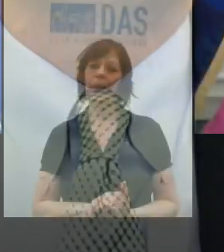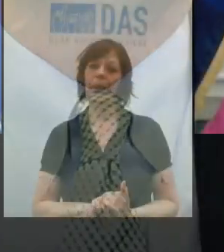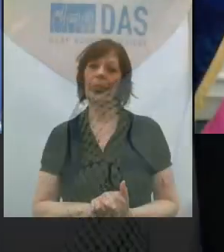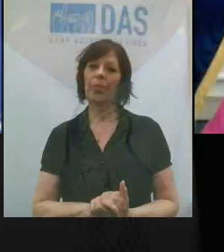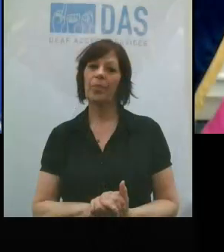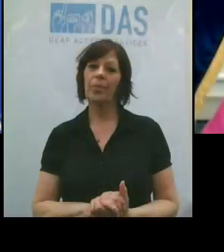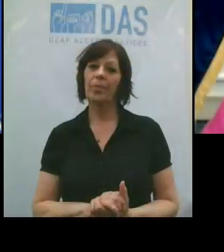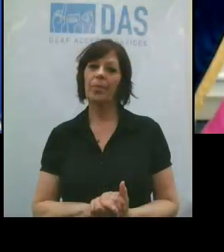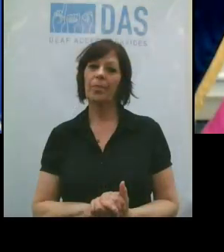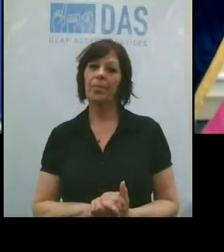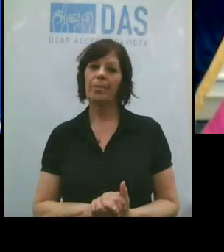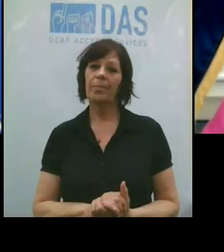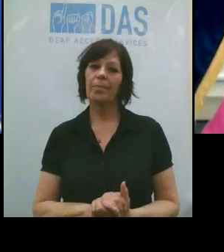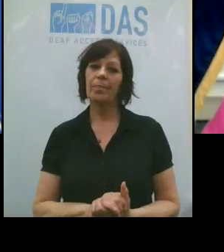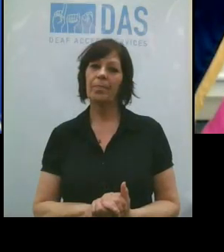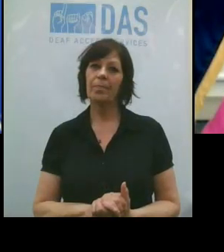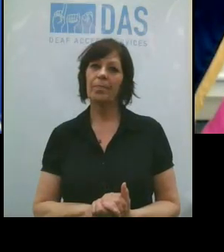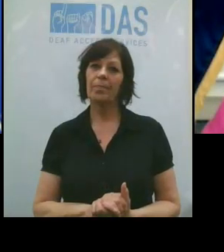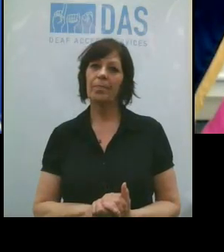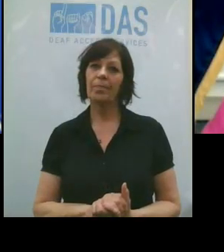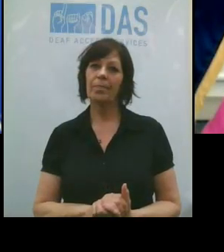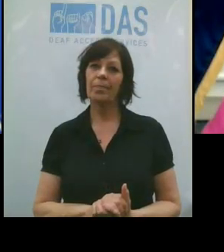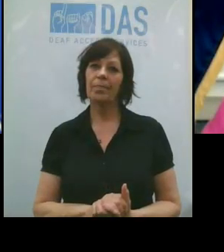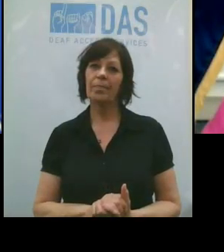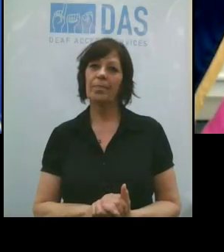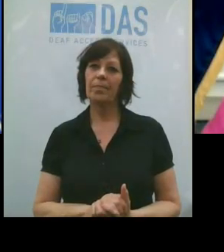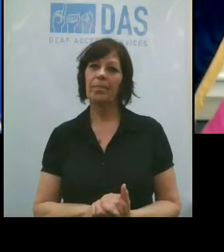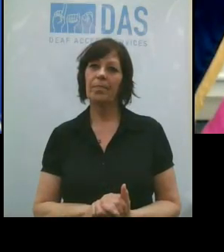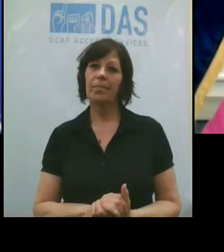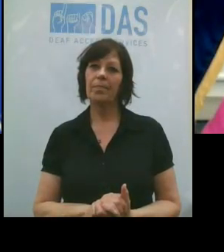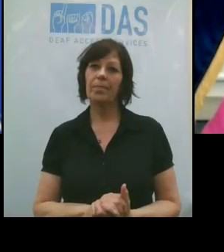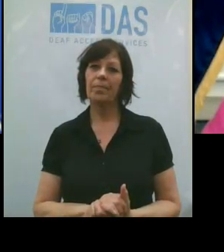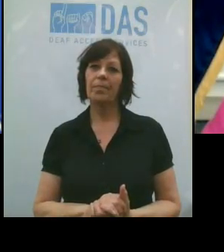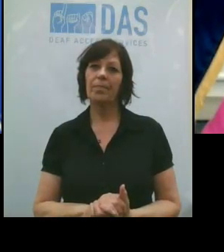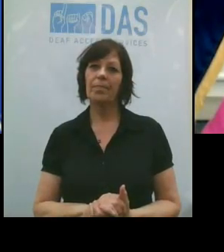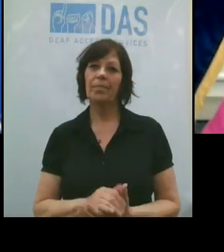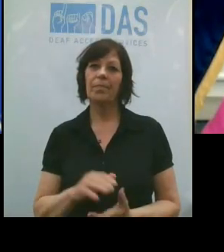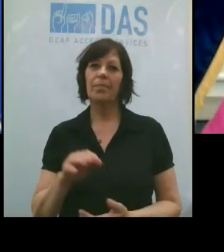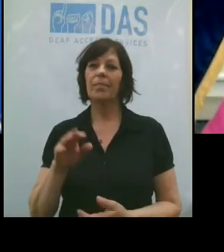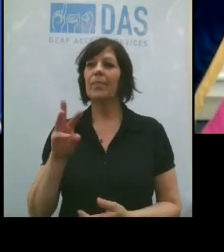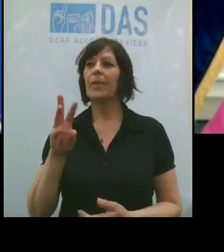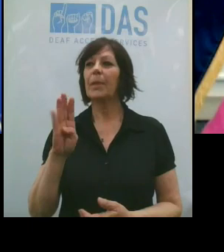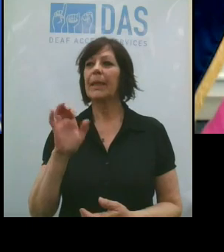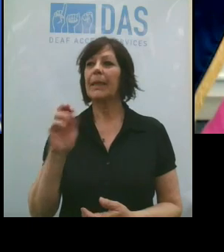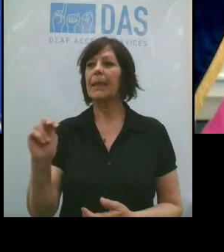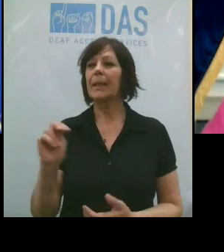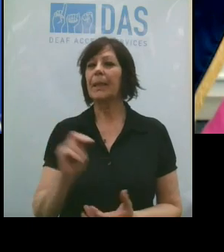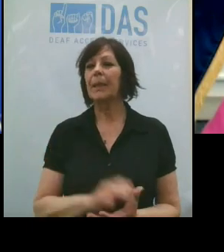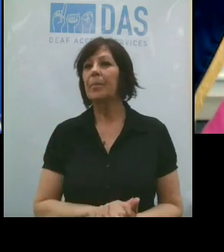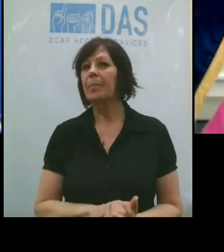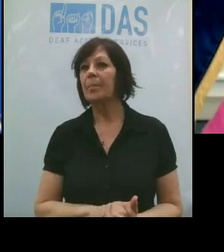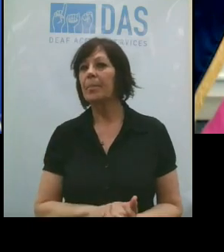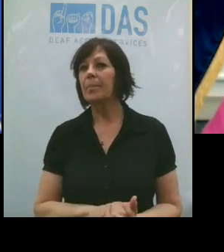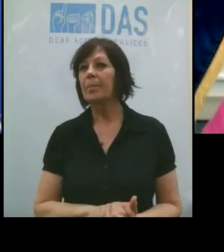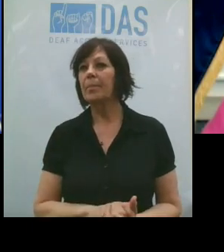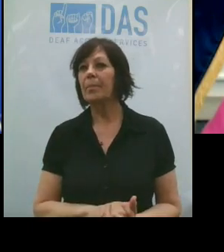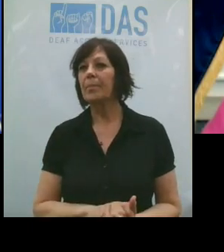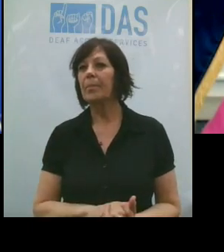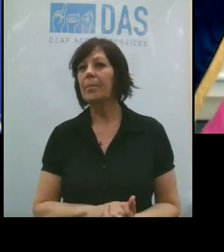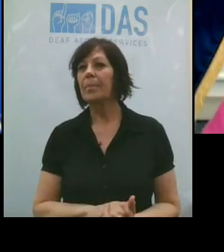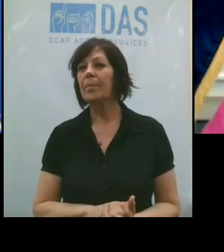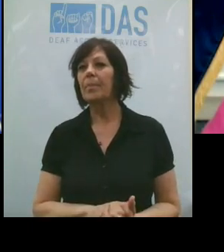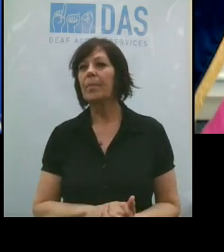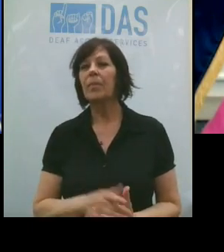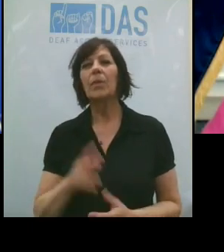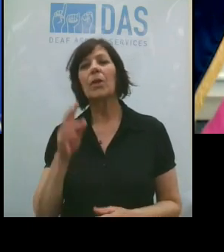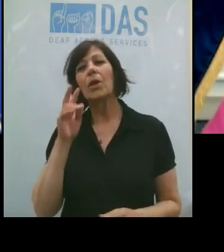Actually, George asked the question for me. I'm good. Okay. Mike Baggerman, then, WBEN. Hey, Mark. Looking